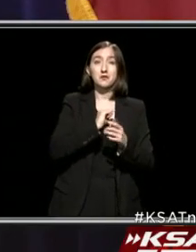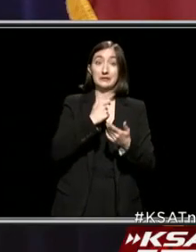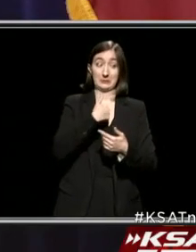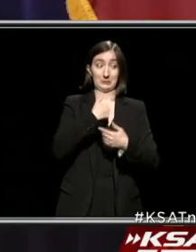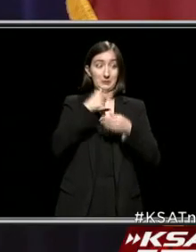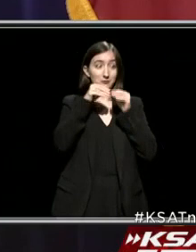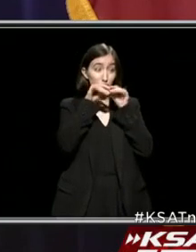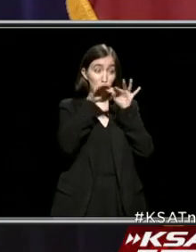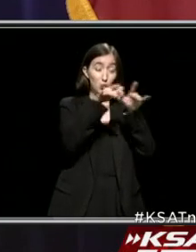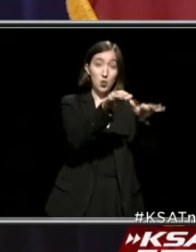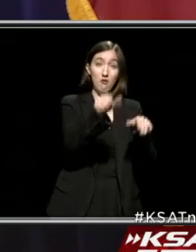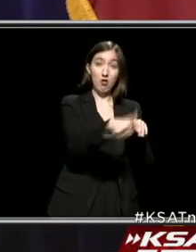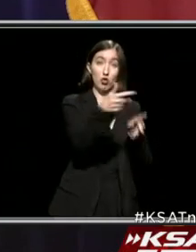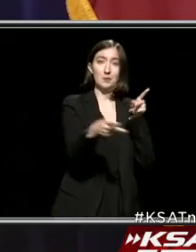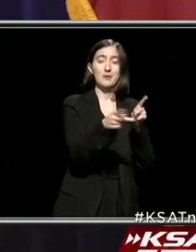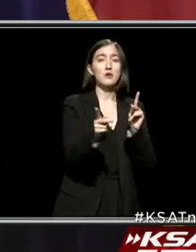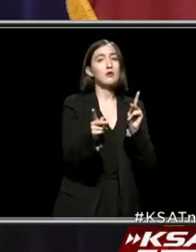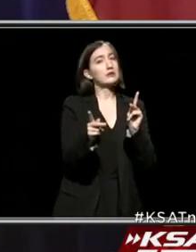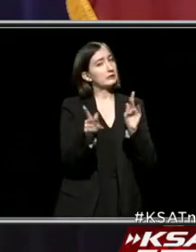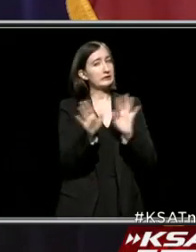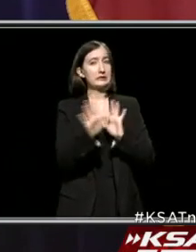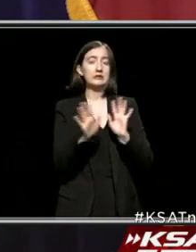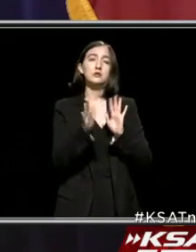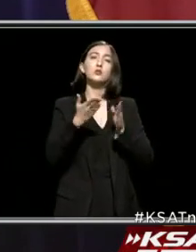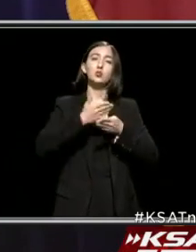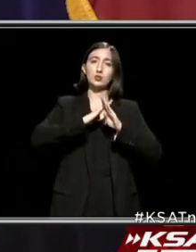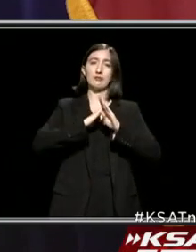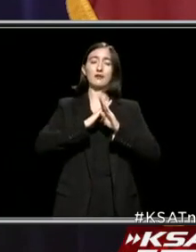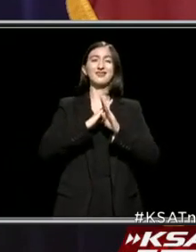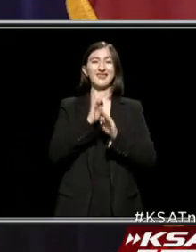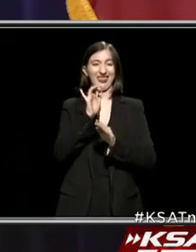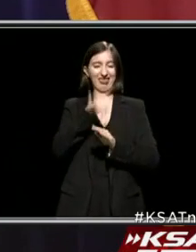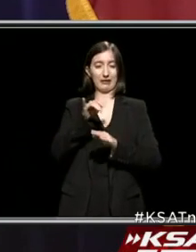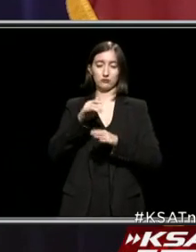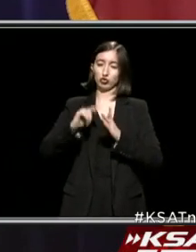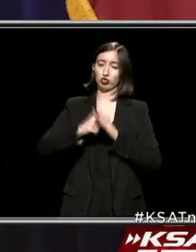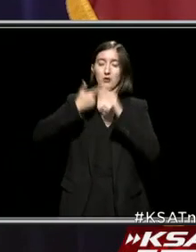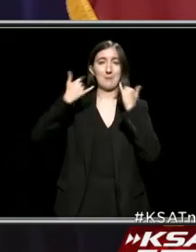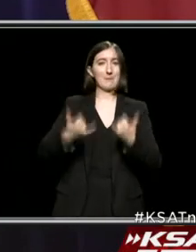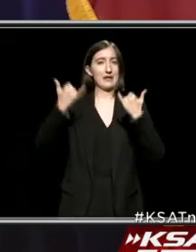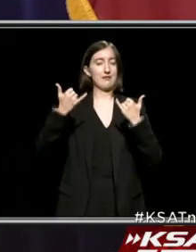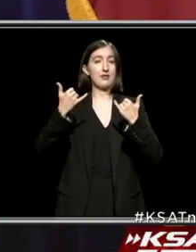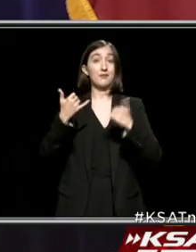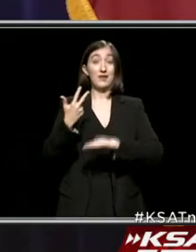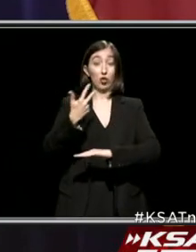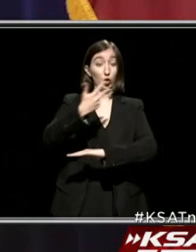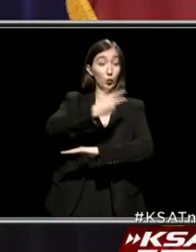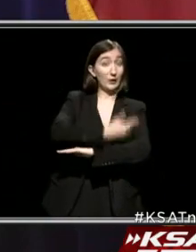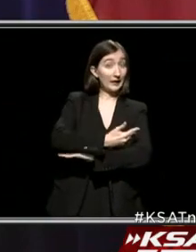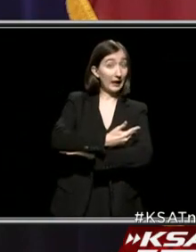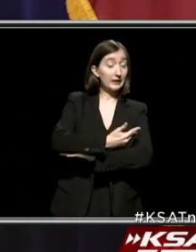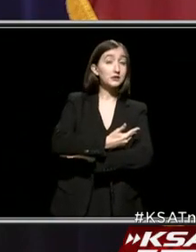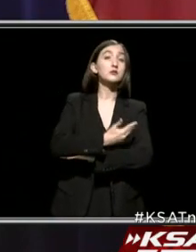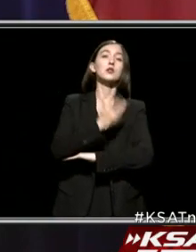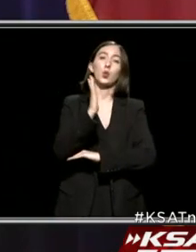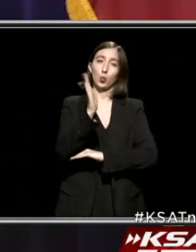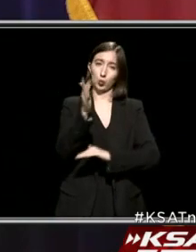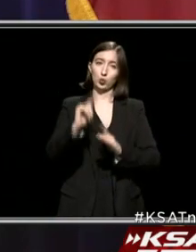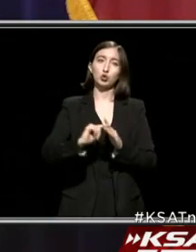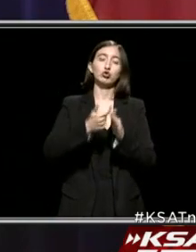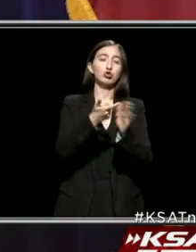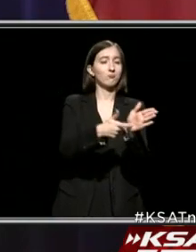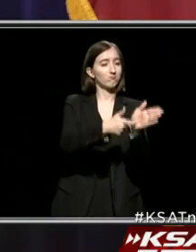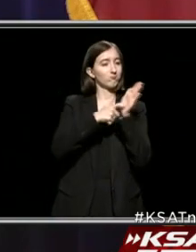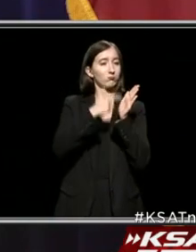effective immediately. In 3 days, it will be effective for businesses who will then have to supply masks